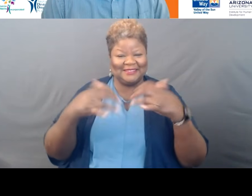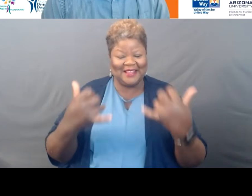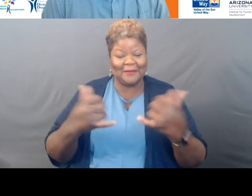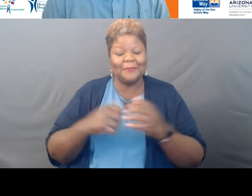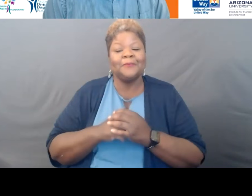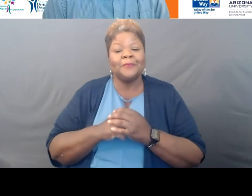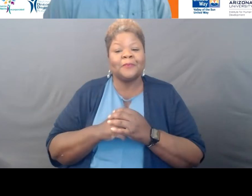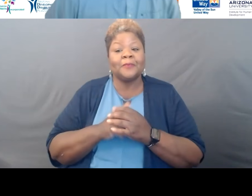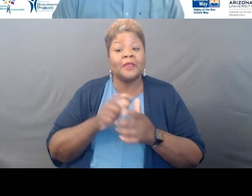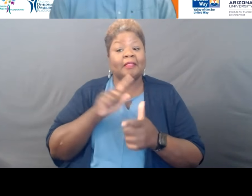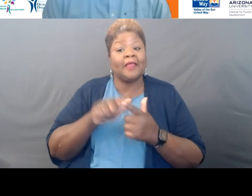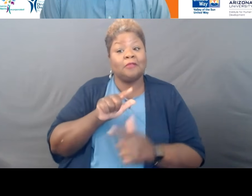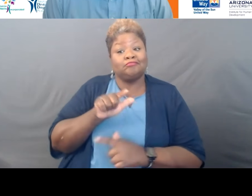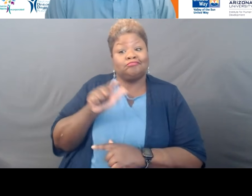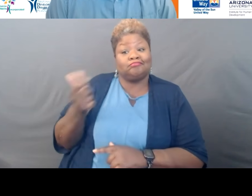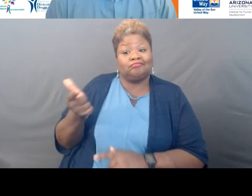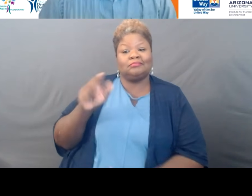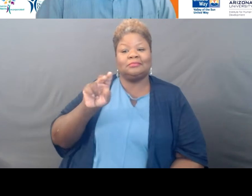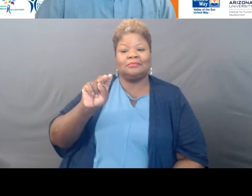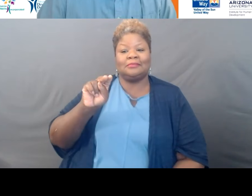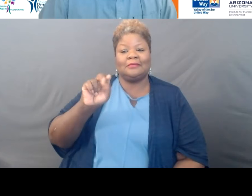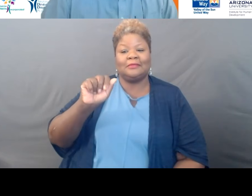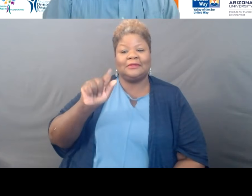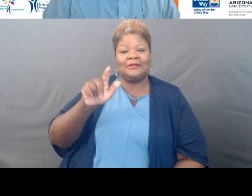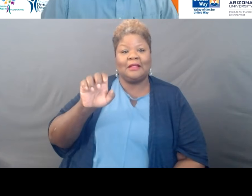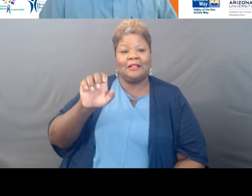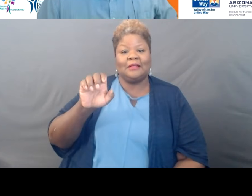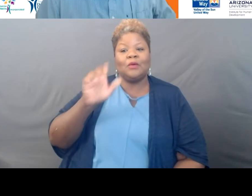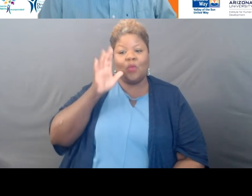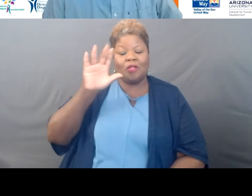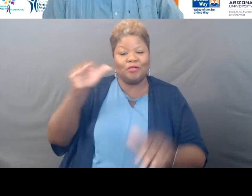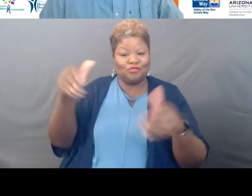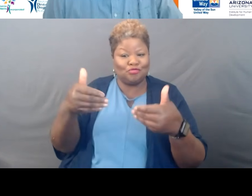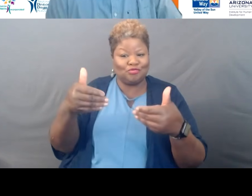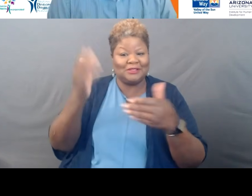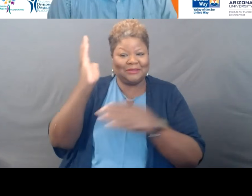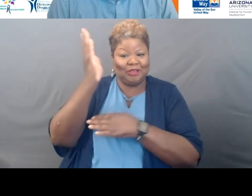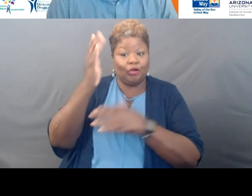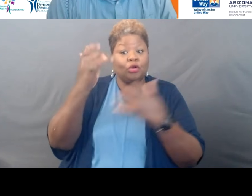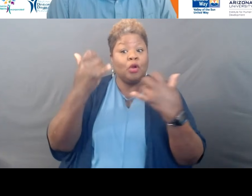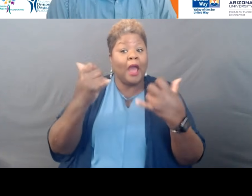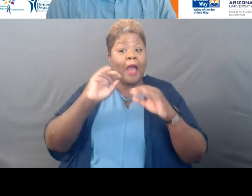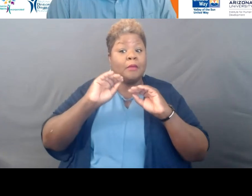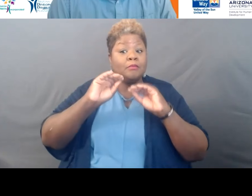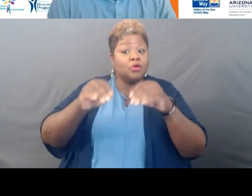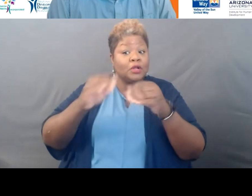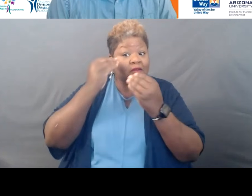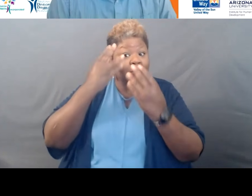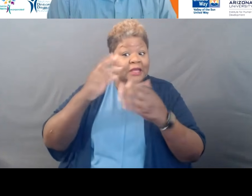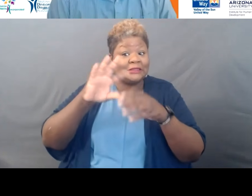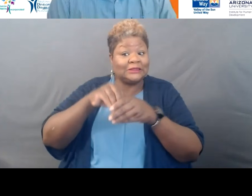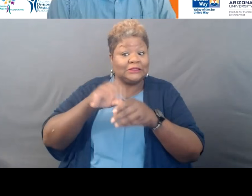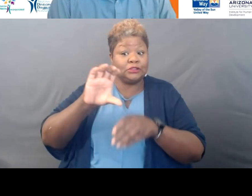And then I'll pass it over to Natalie, who will introduce our speaker today. So I pasted some information in the chat And after I finish